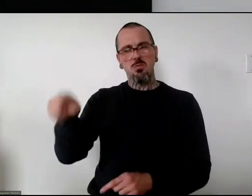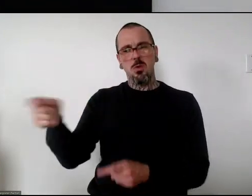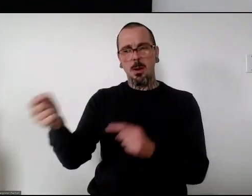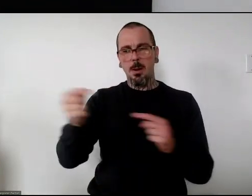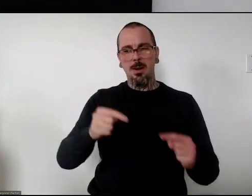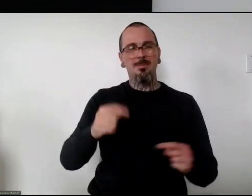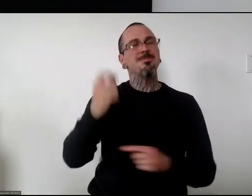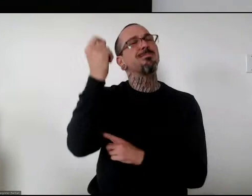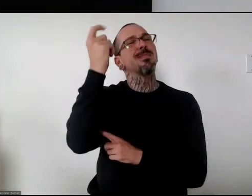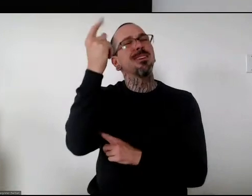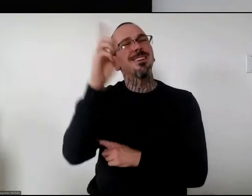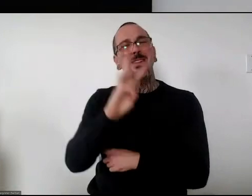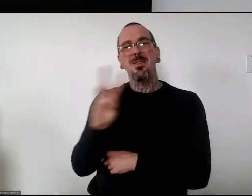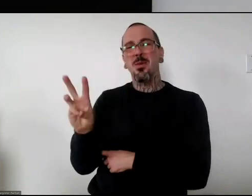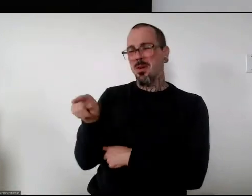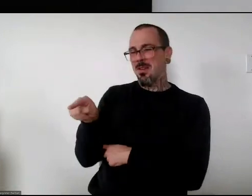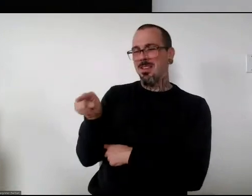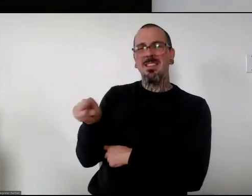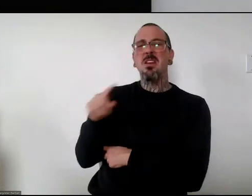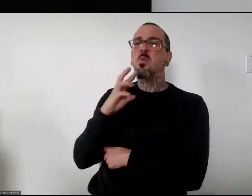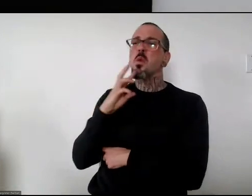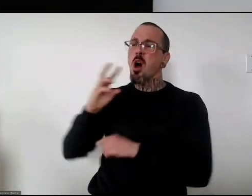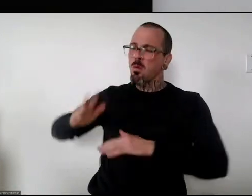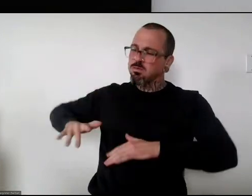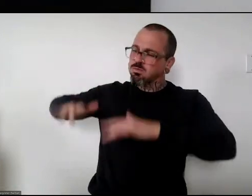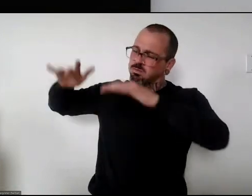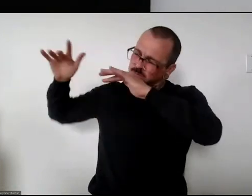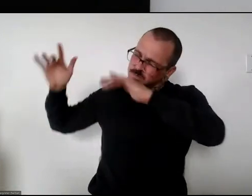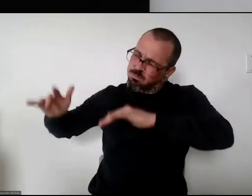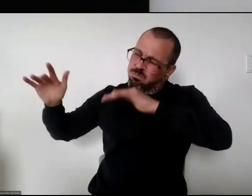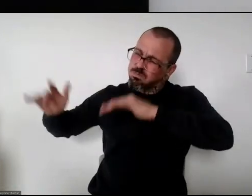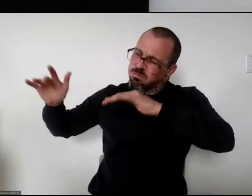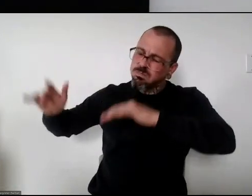West Coast due to the ongoing weather-related emergency.